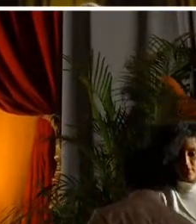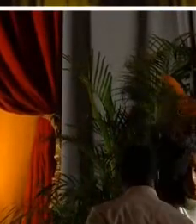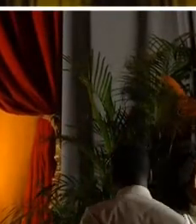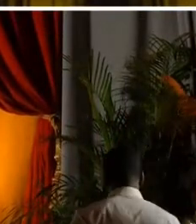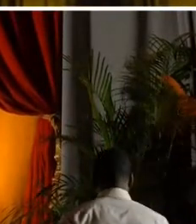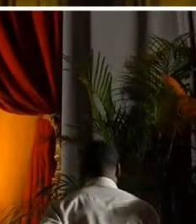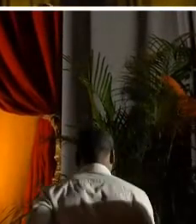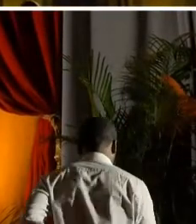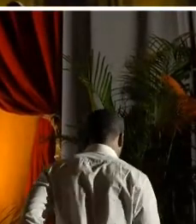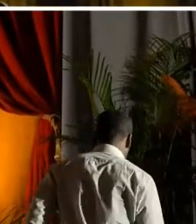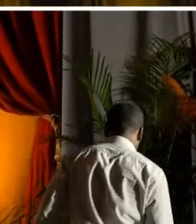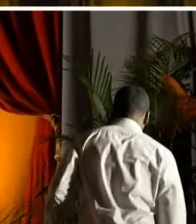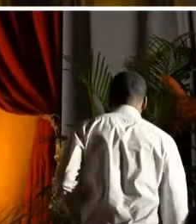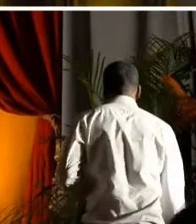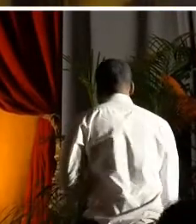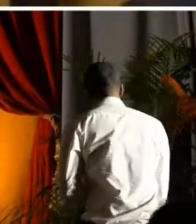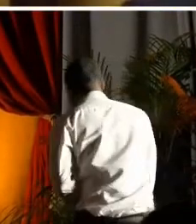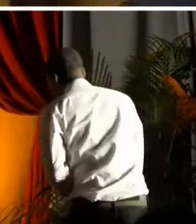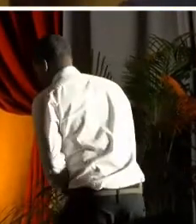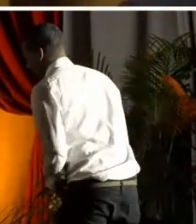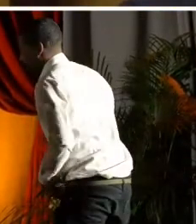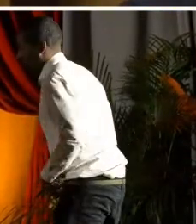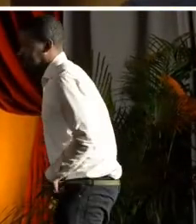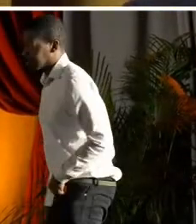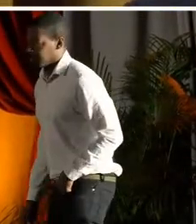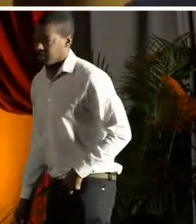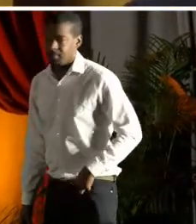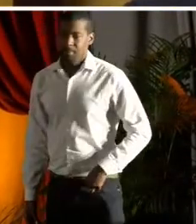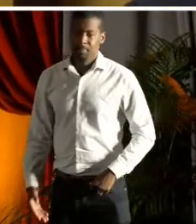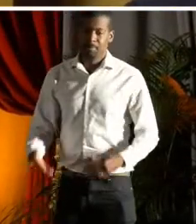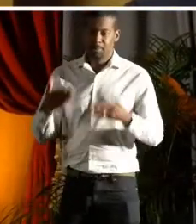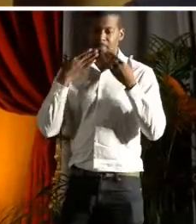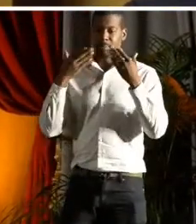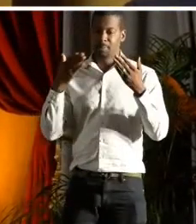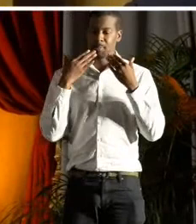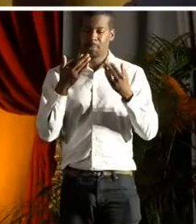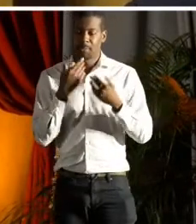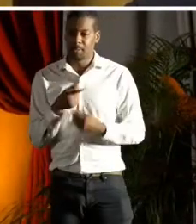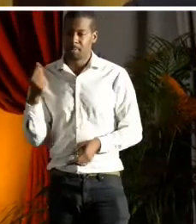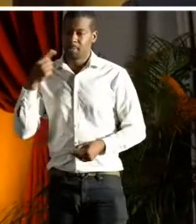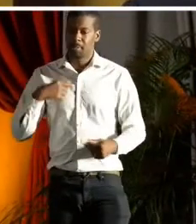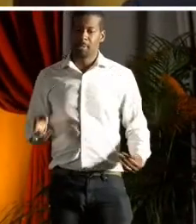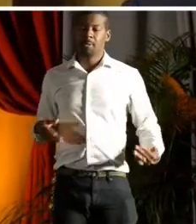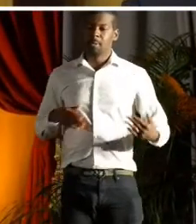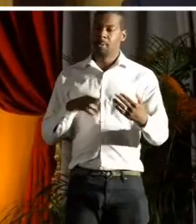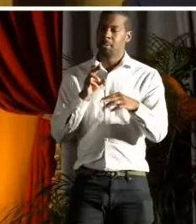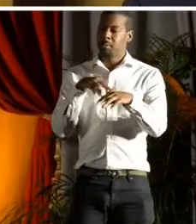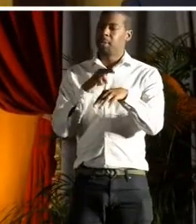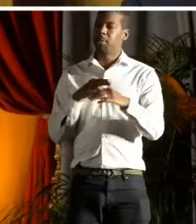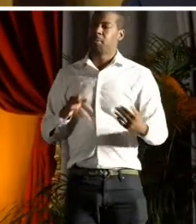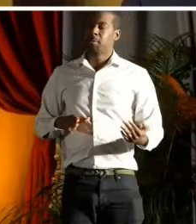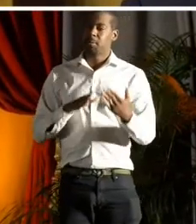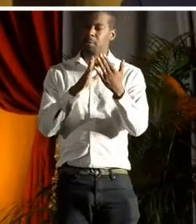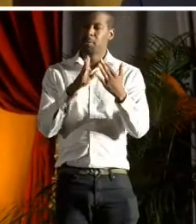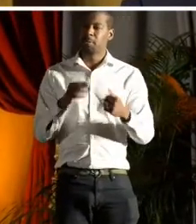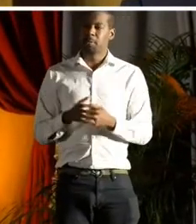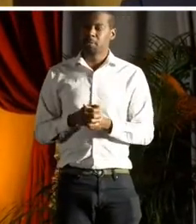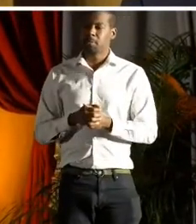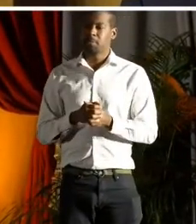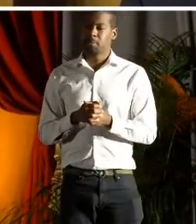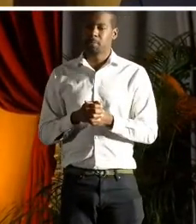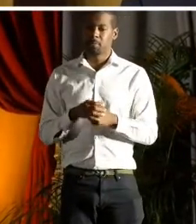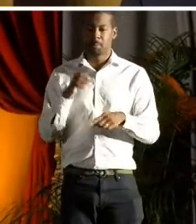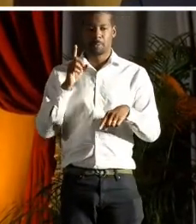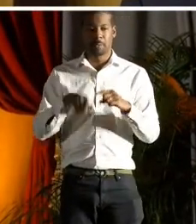you for saying that it's a holistic approach that we've got to take. We cannot think